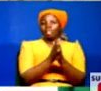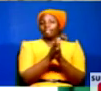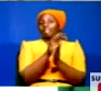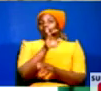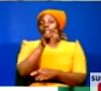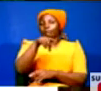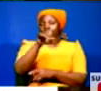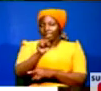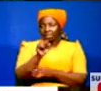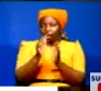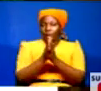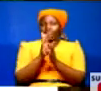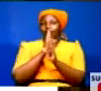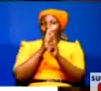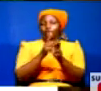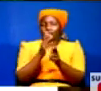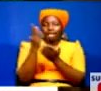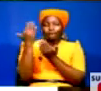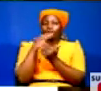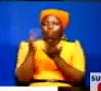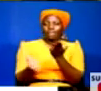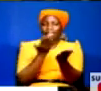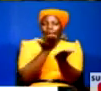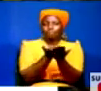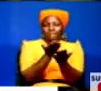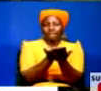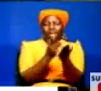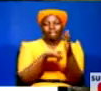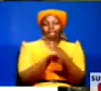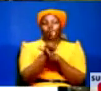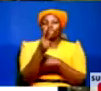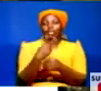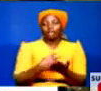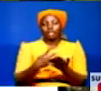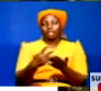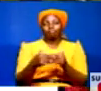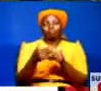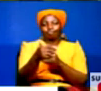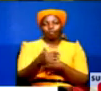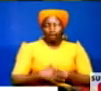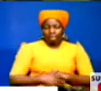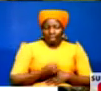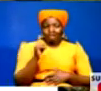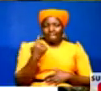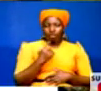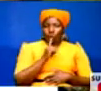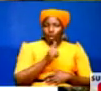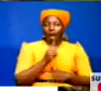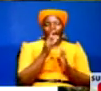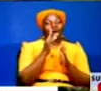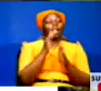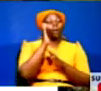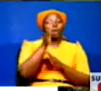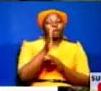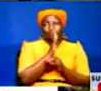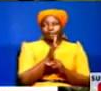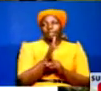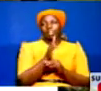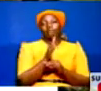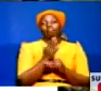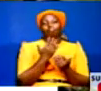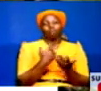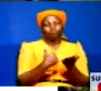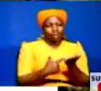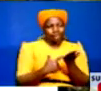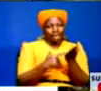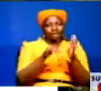of the session expected to be submitted in 2 weeks. And obviously the first order of business would be to consider the supplementary budget